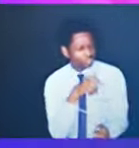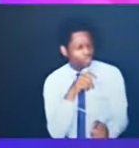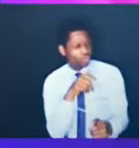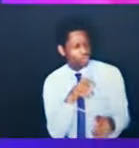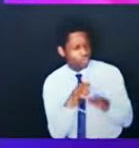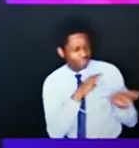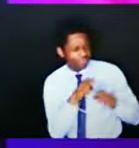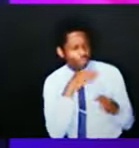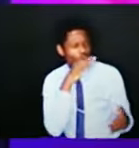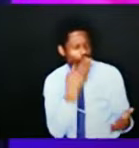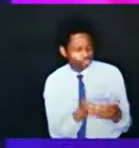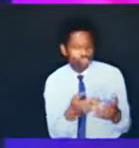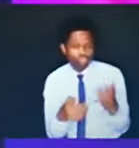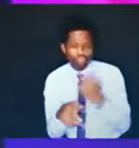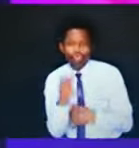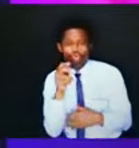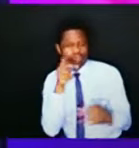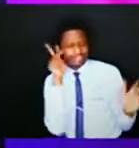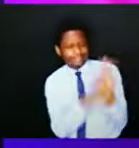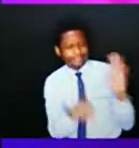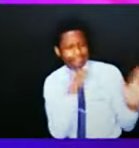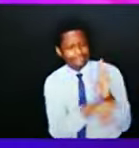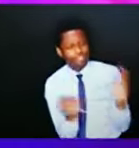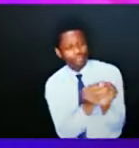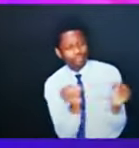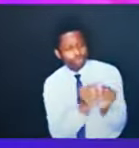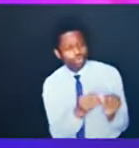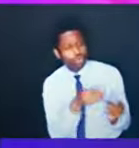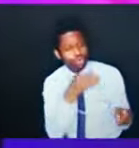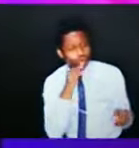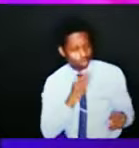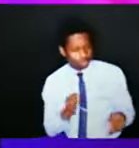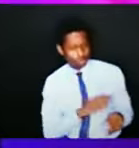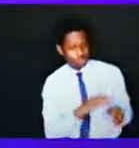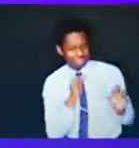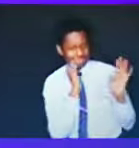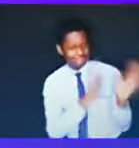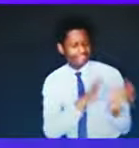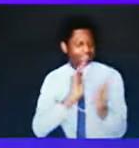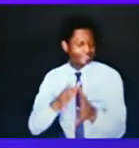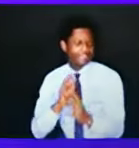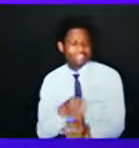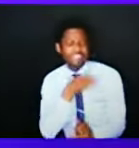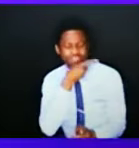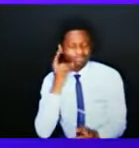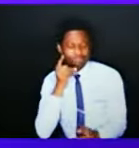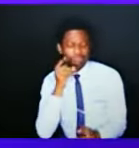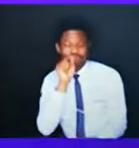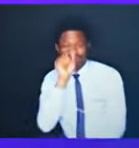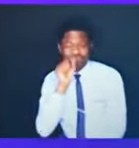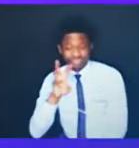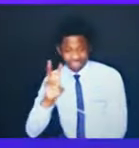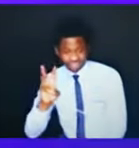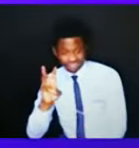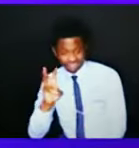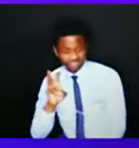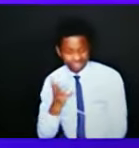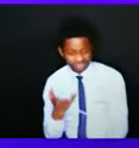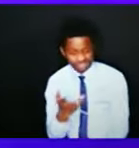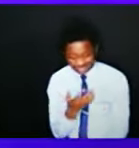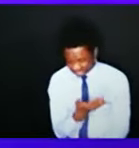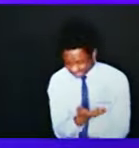mu fa kese no ara anso onyankopon ni na odwere won esere no so. Now verse 6 says that, now these